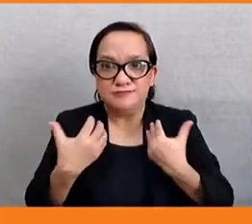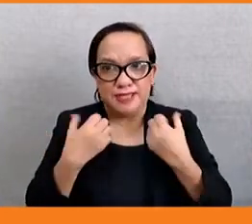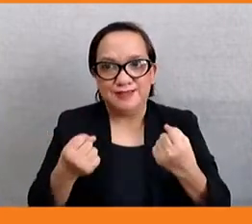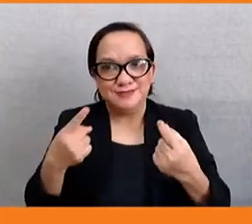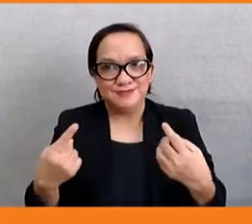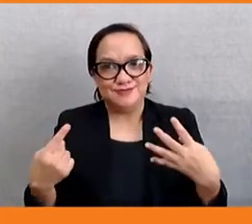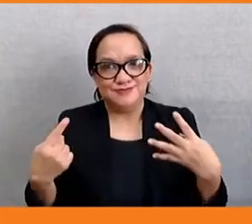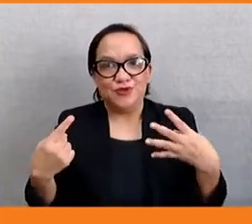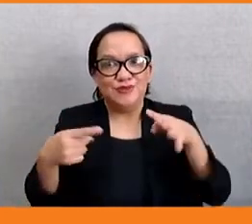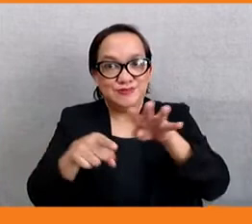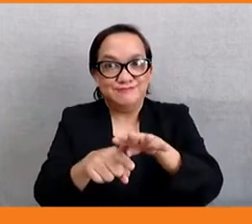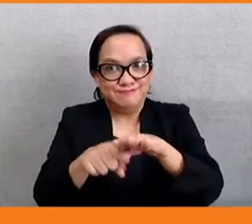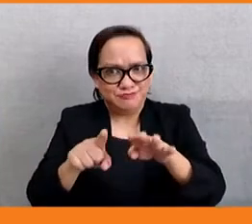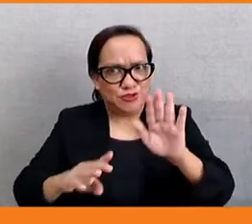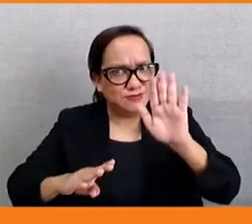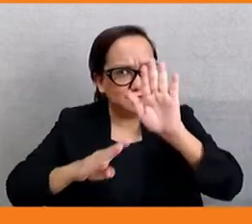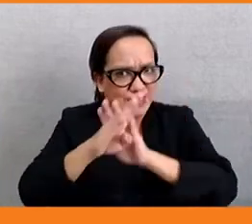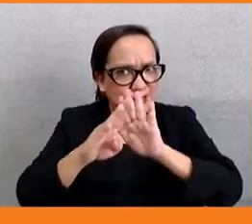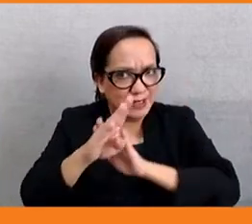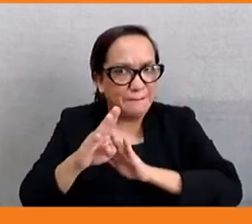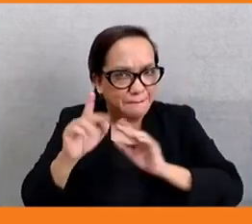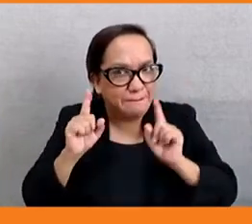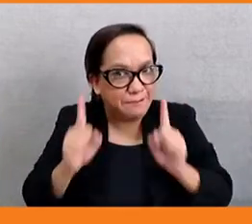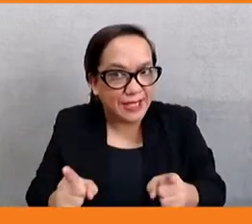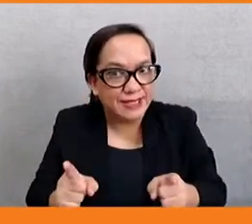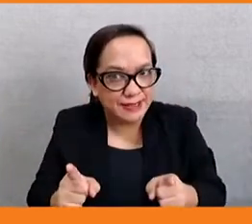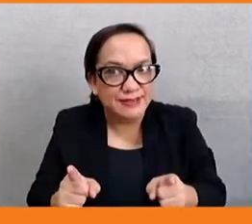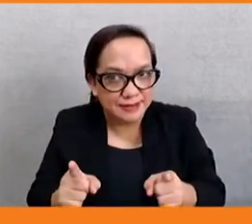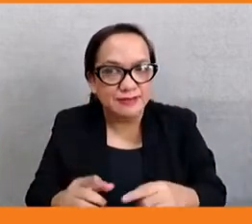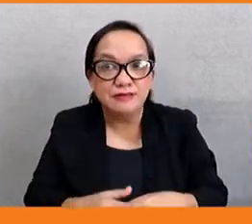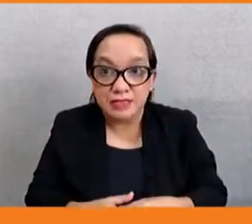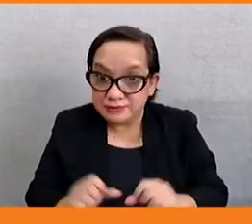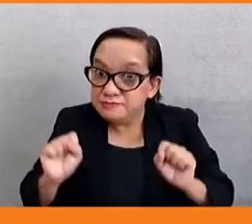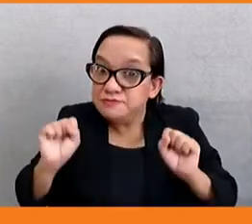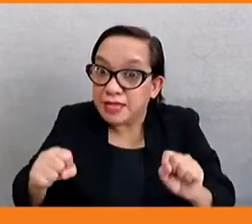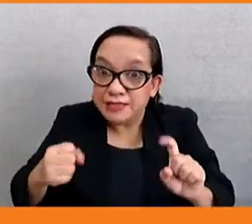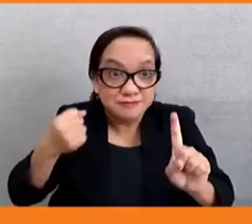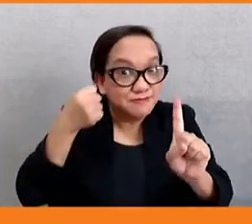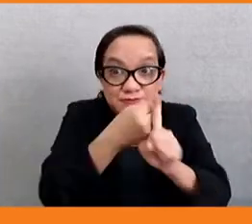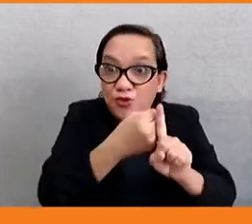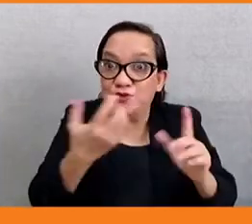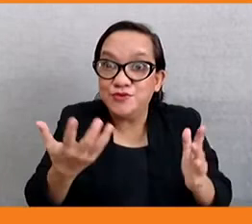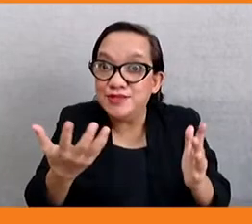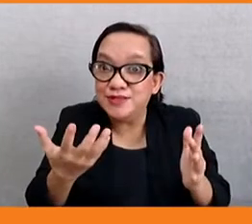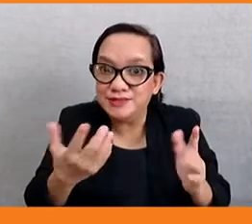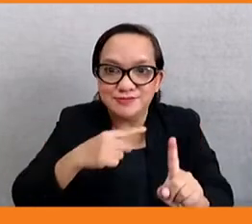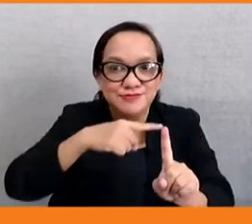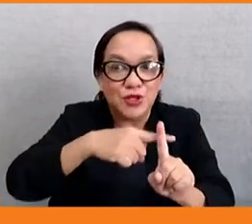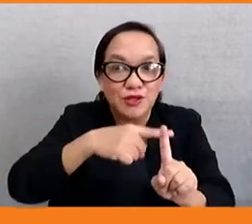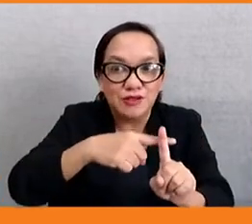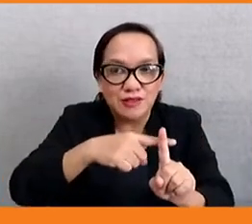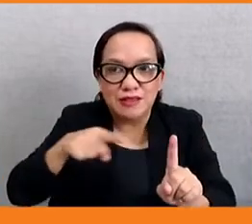consider the potential impacts on all disadvantaged and vulnerable groups as we plan and implement